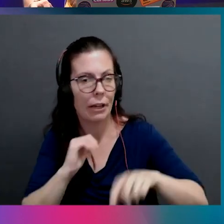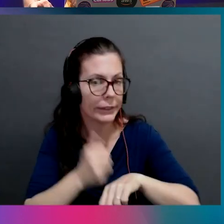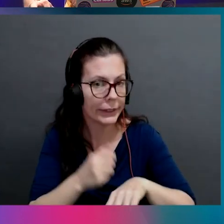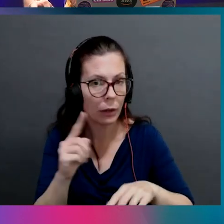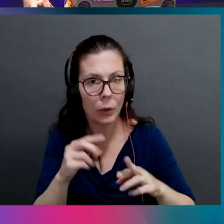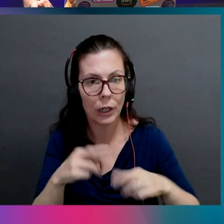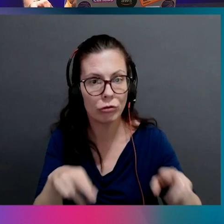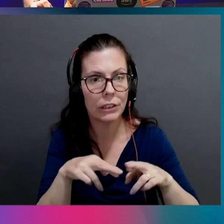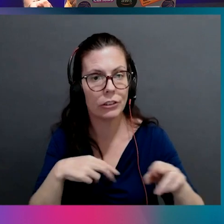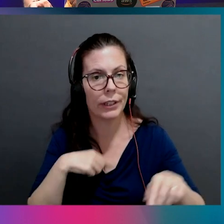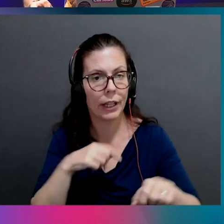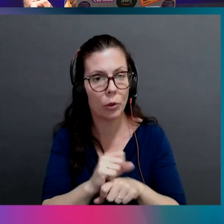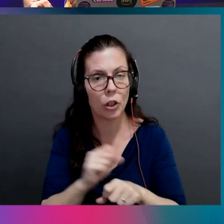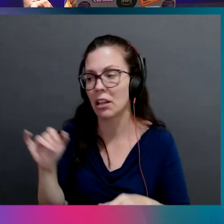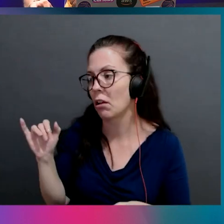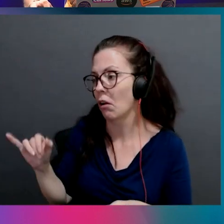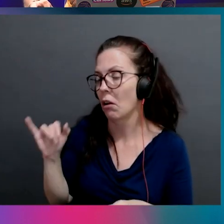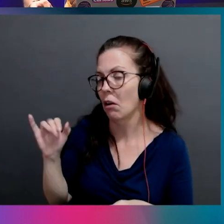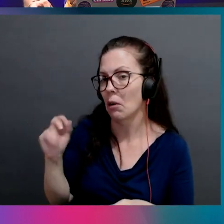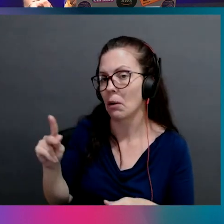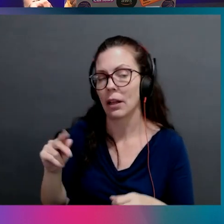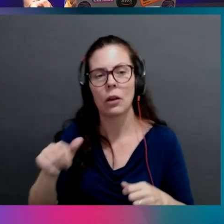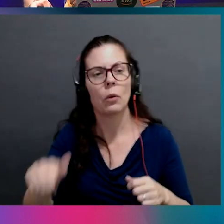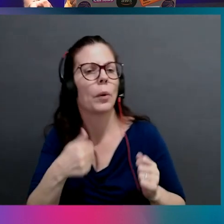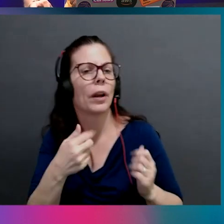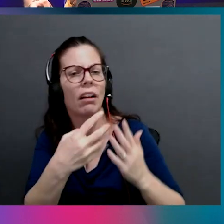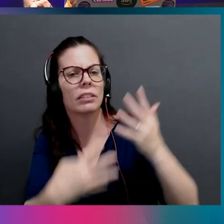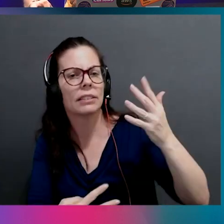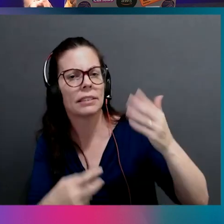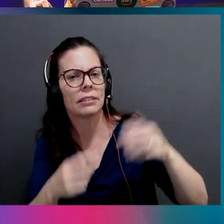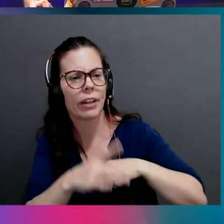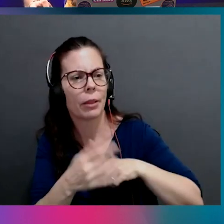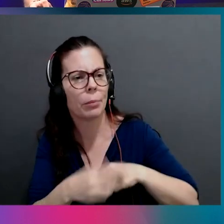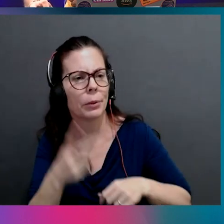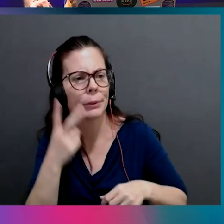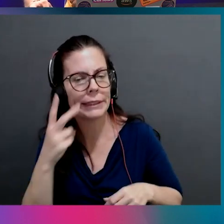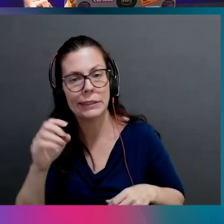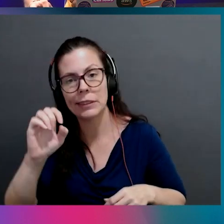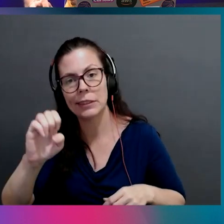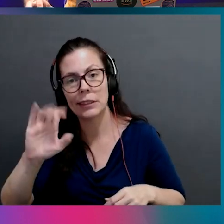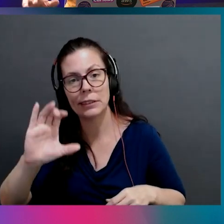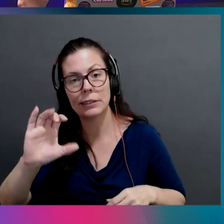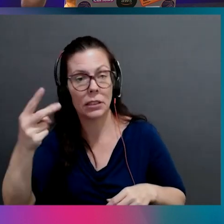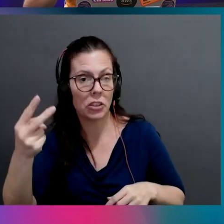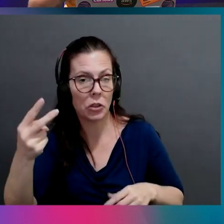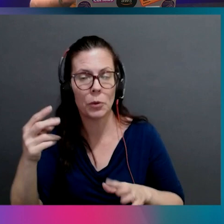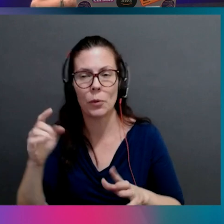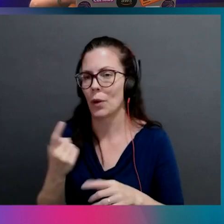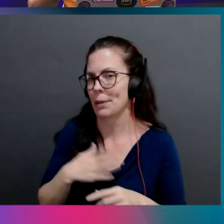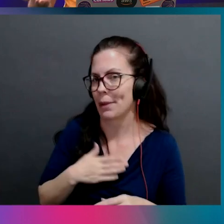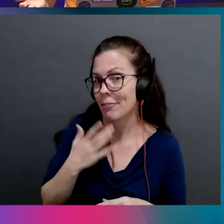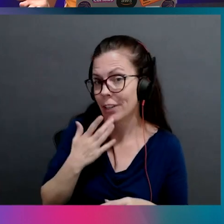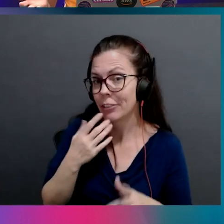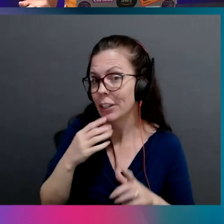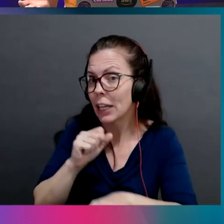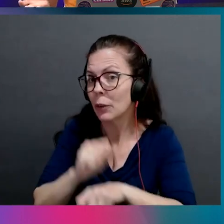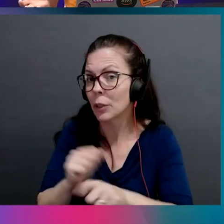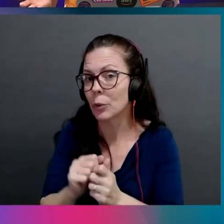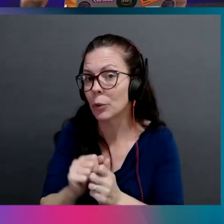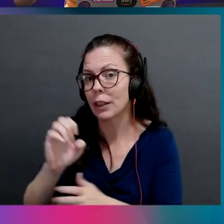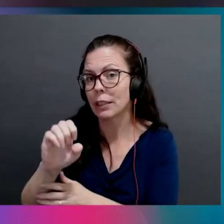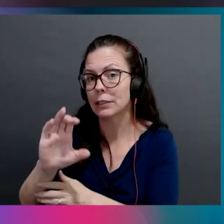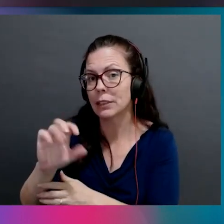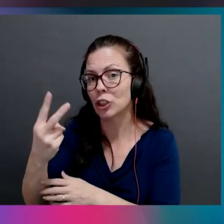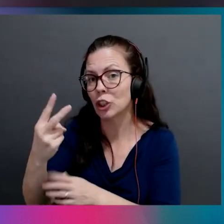in. Okay. Let's see what else do we have in here. So, EC2. So this is one of my favorites. I can work with EC2 virtual machines inside